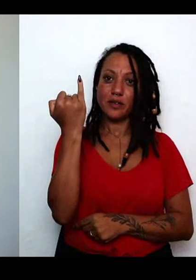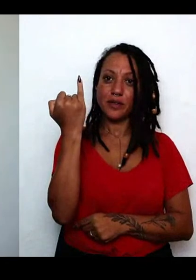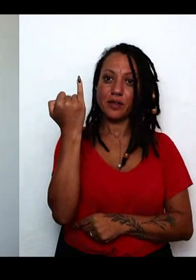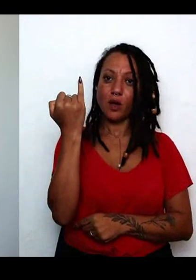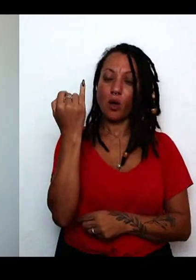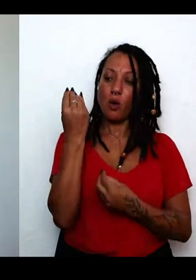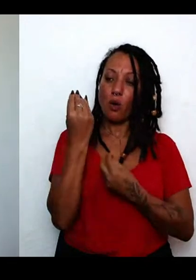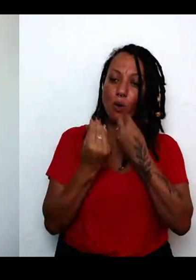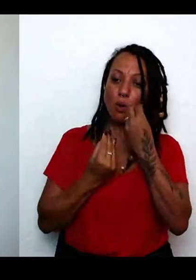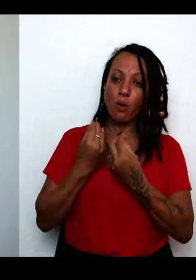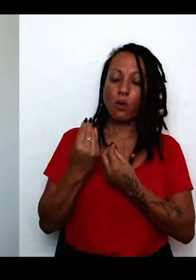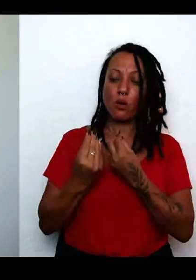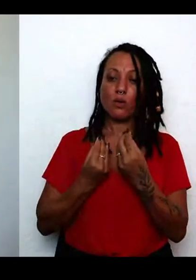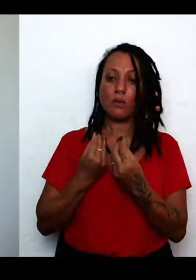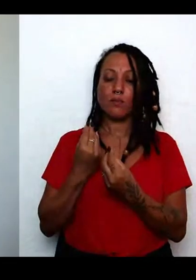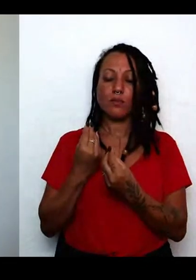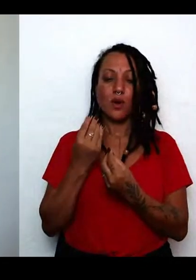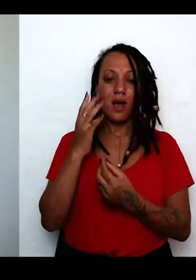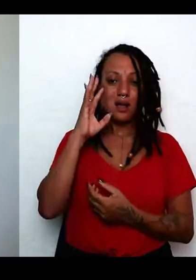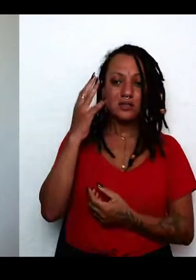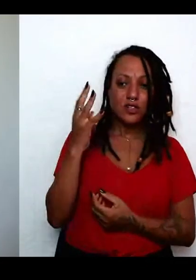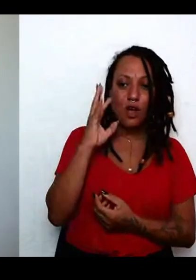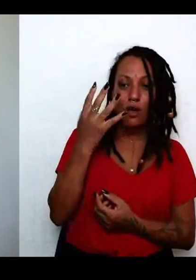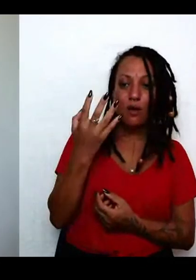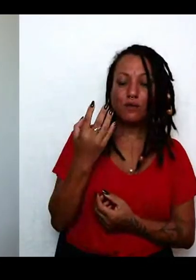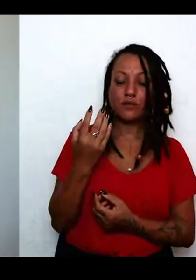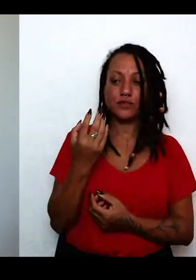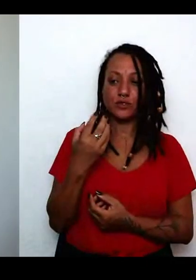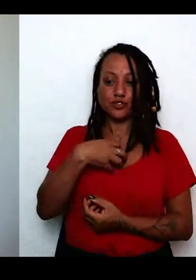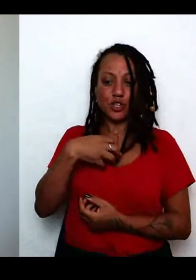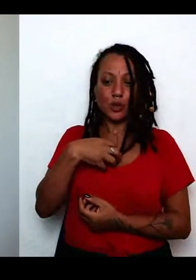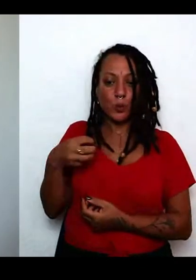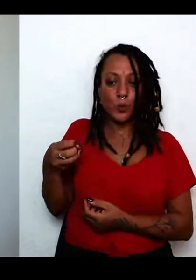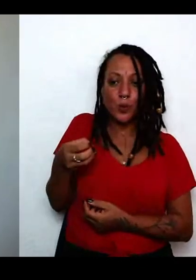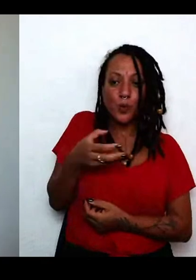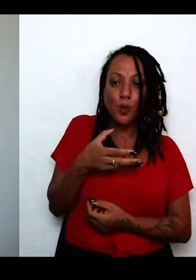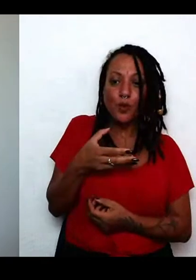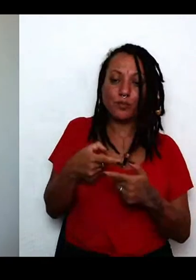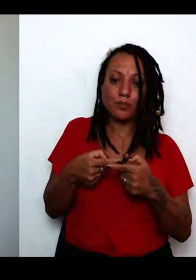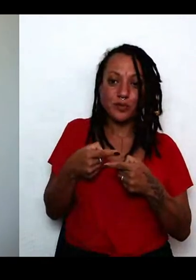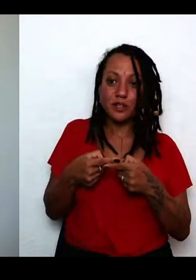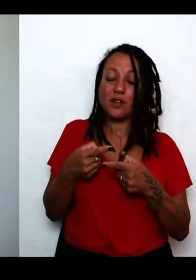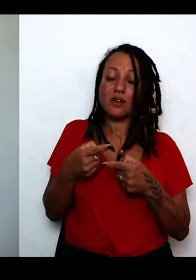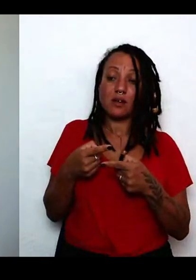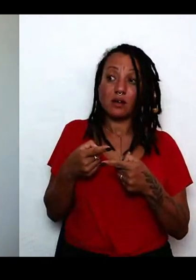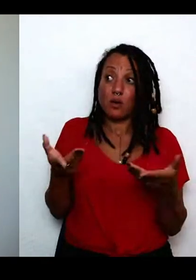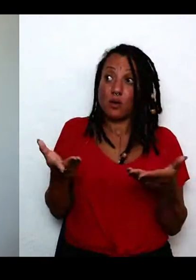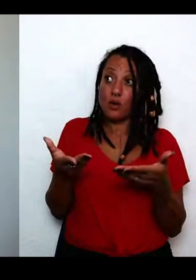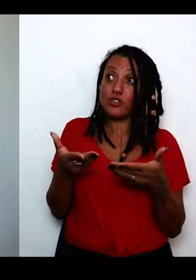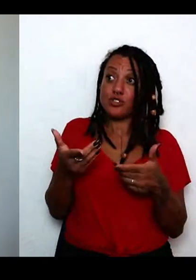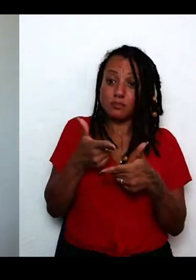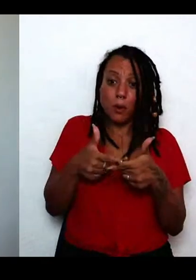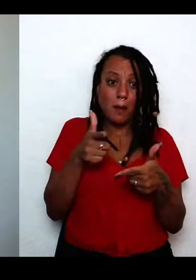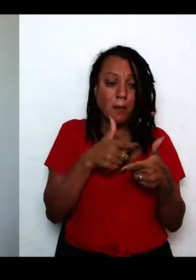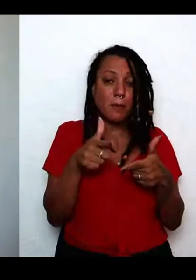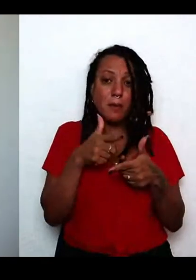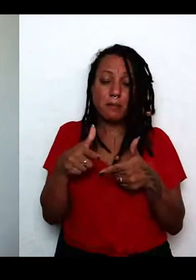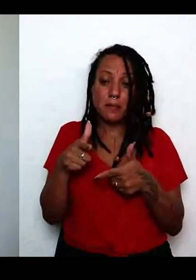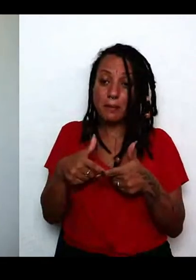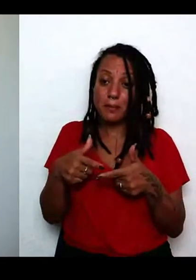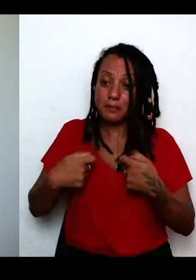solutions to the current crisis through Technologies which require you know um Rare Earth and